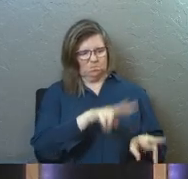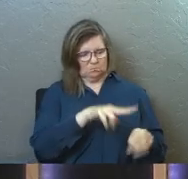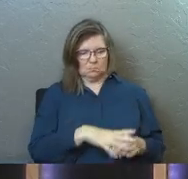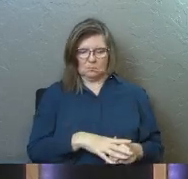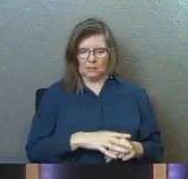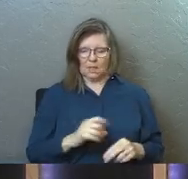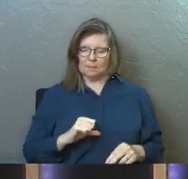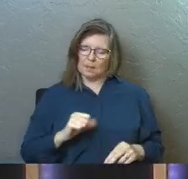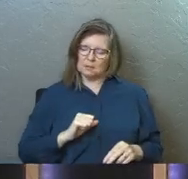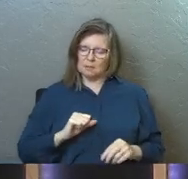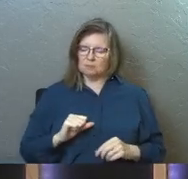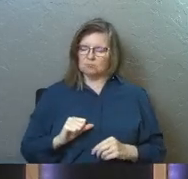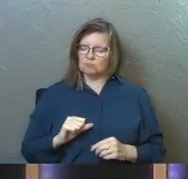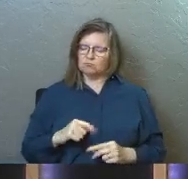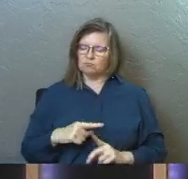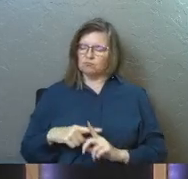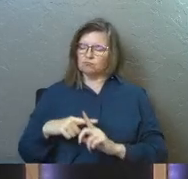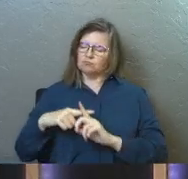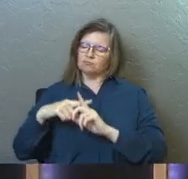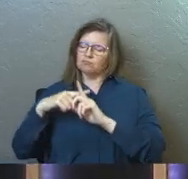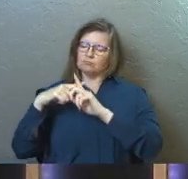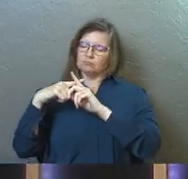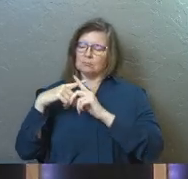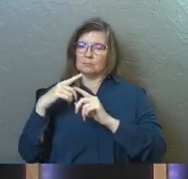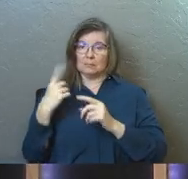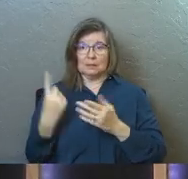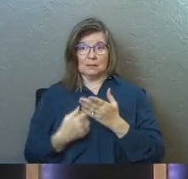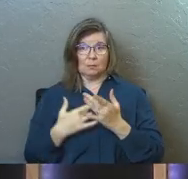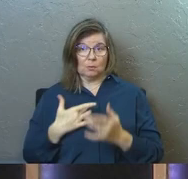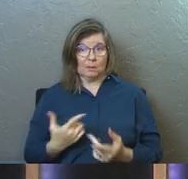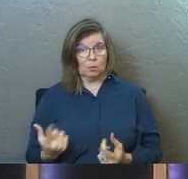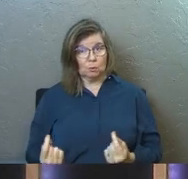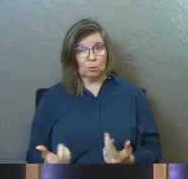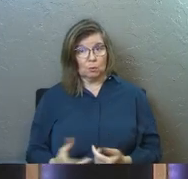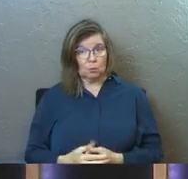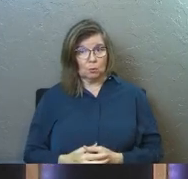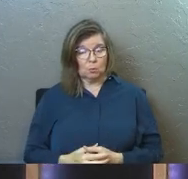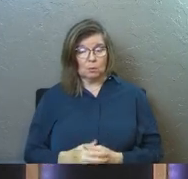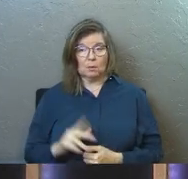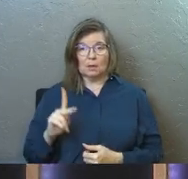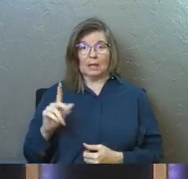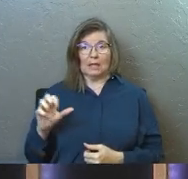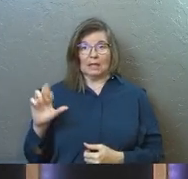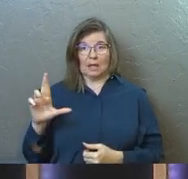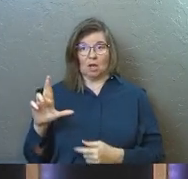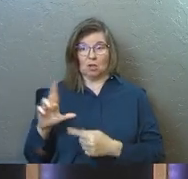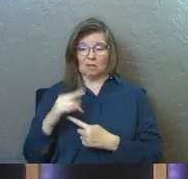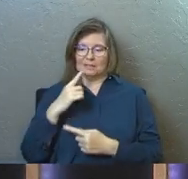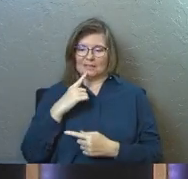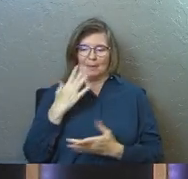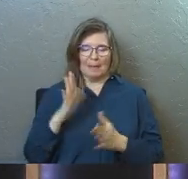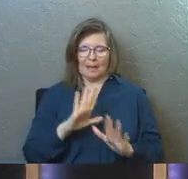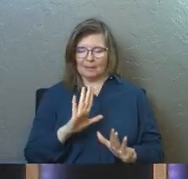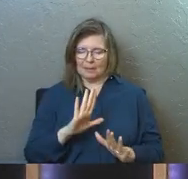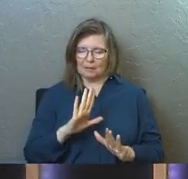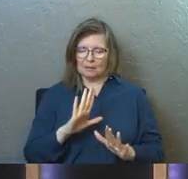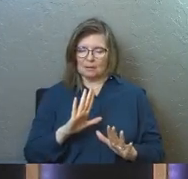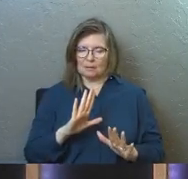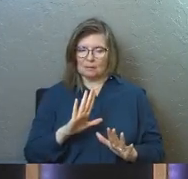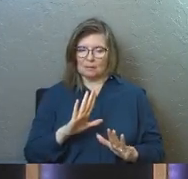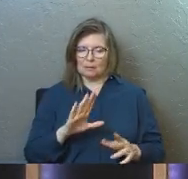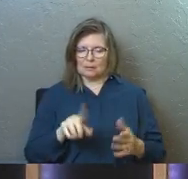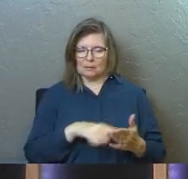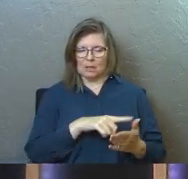elevate yourself in the picture mentally. It's sometimes what we do. And Keller's saying, maybe you need to humble